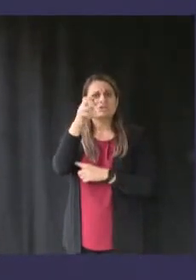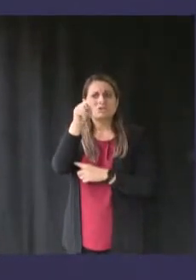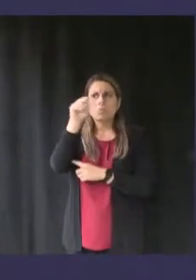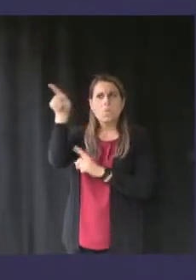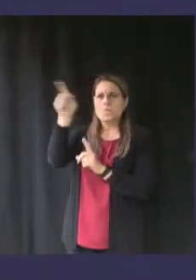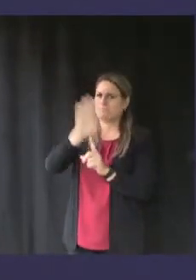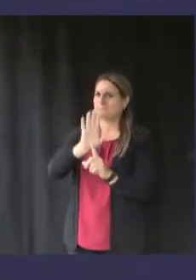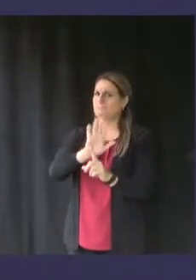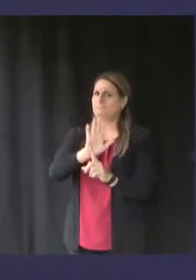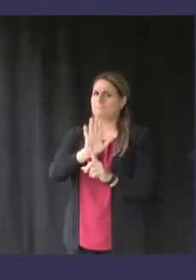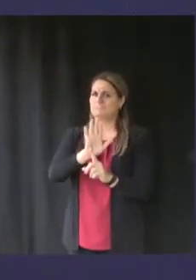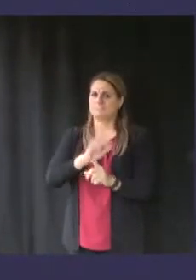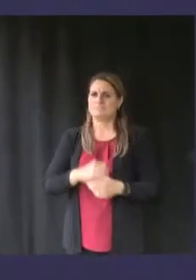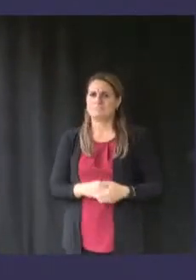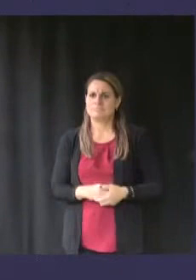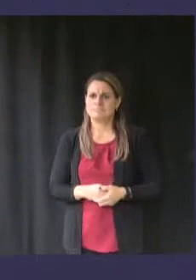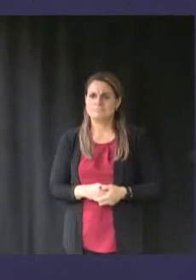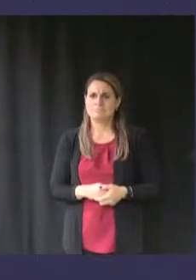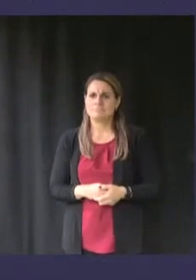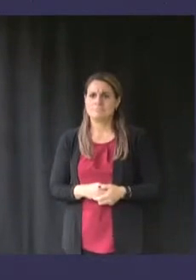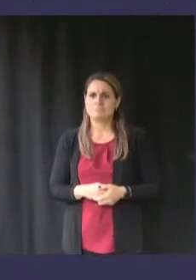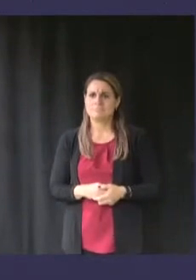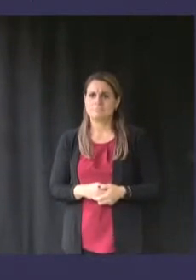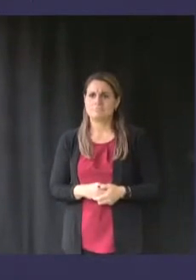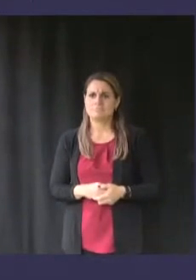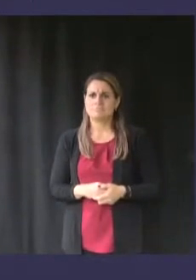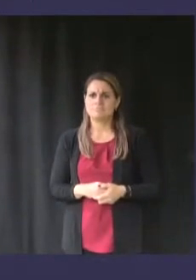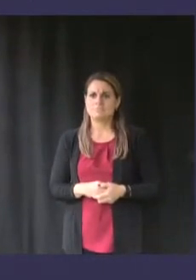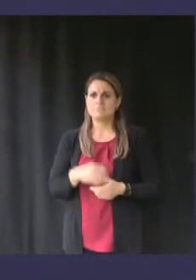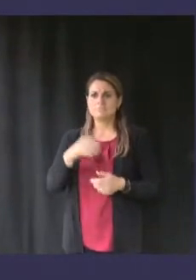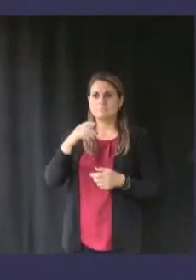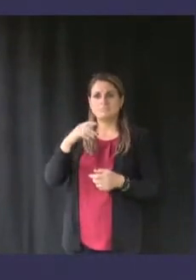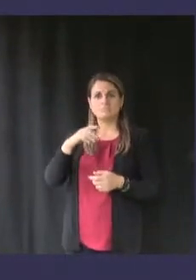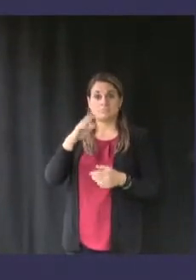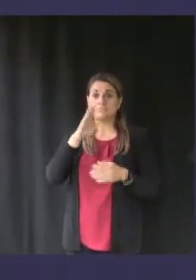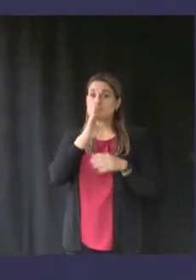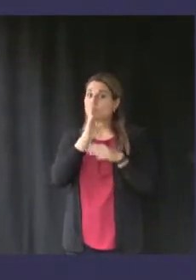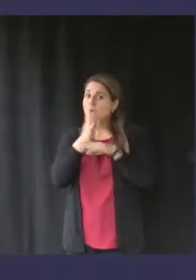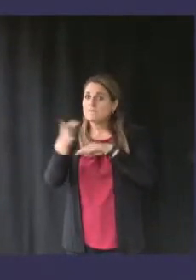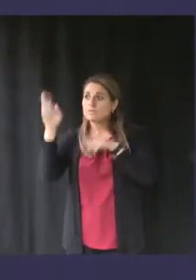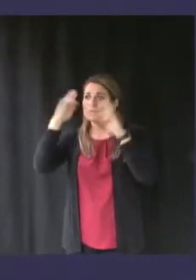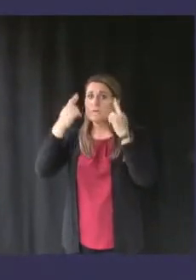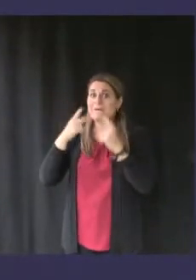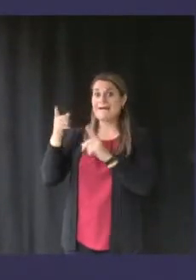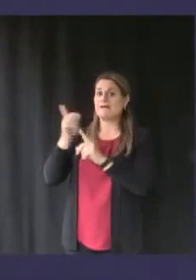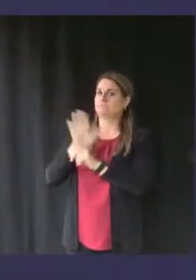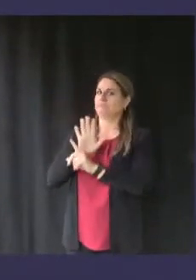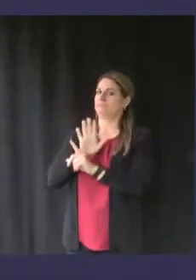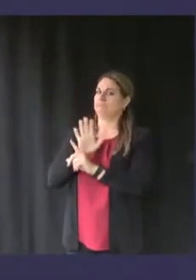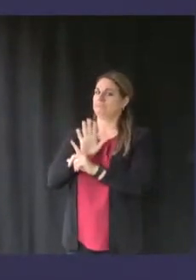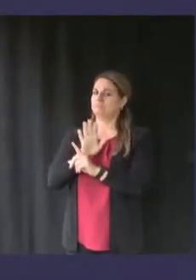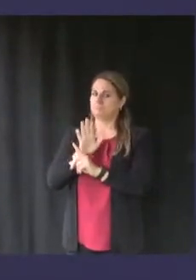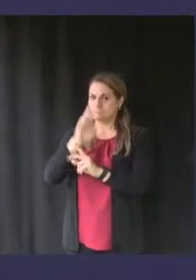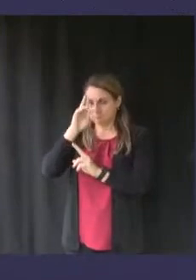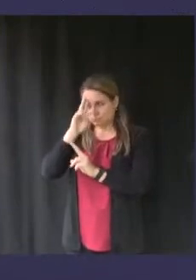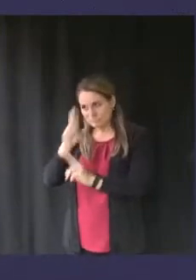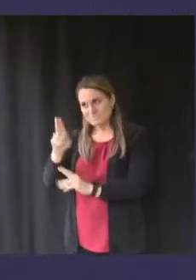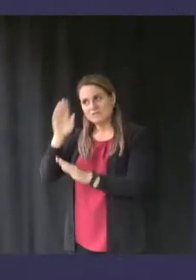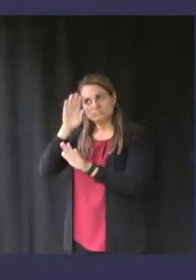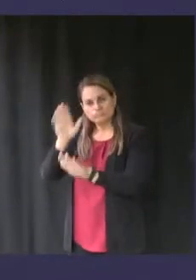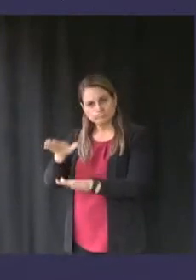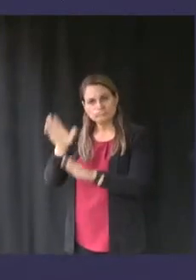Rabbi Lazowski. Those words were incredible, and pardon me for being a little choked